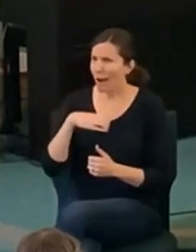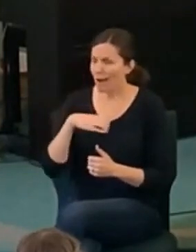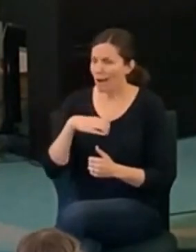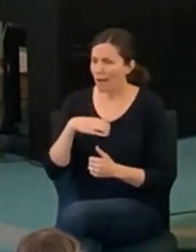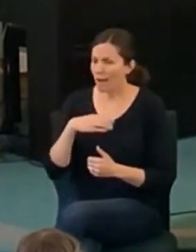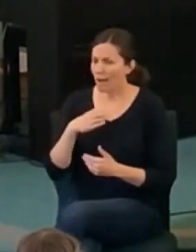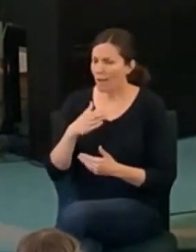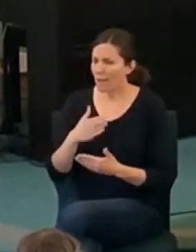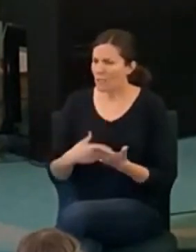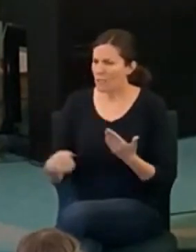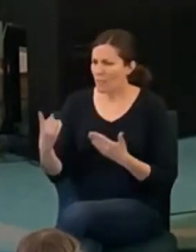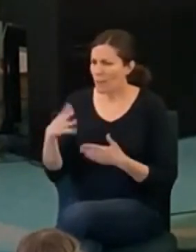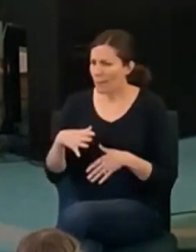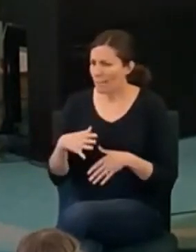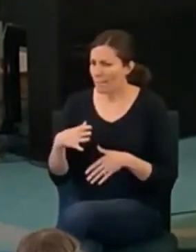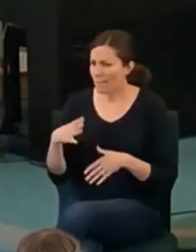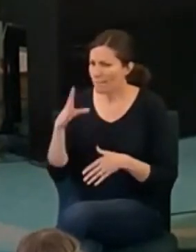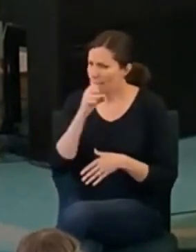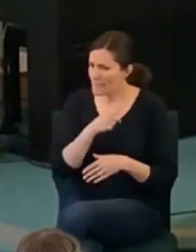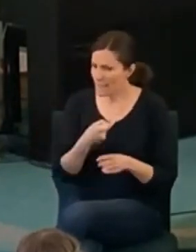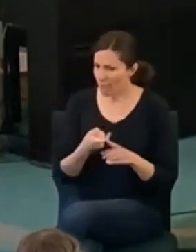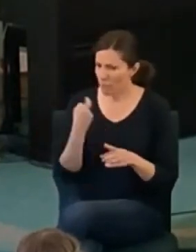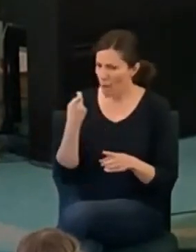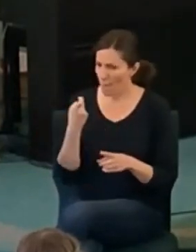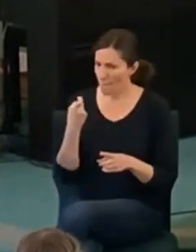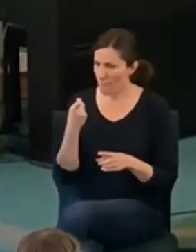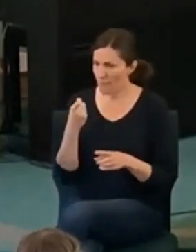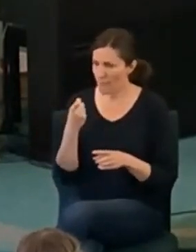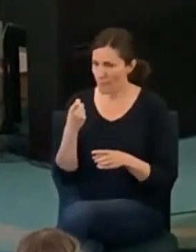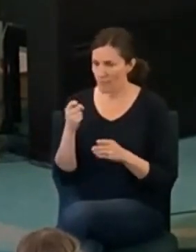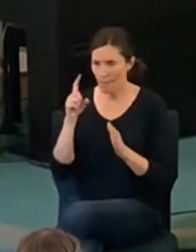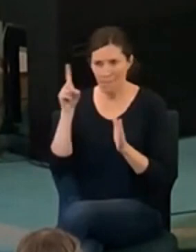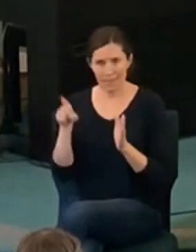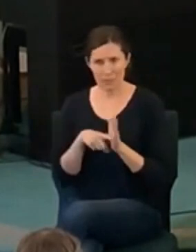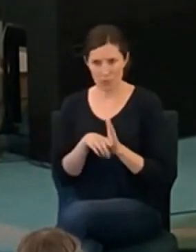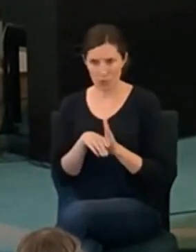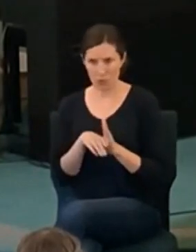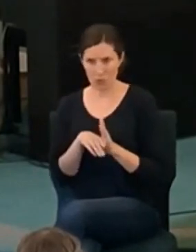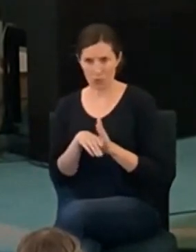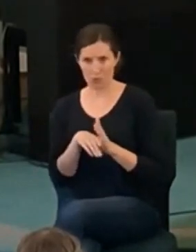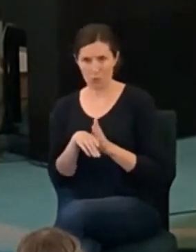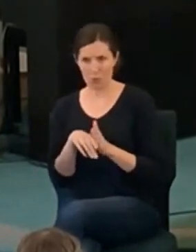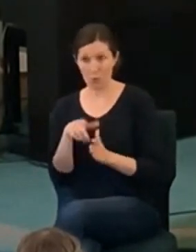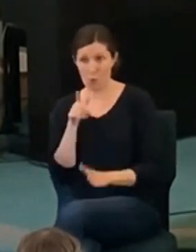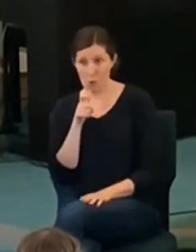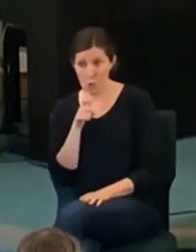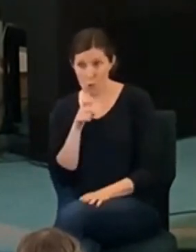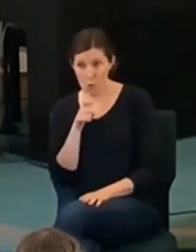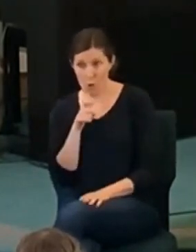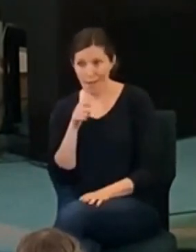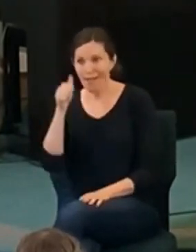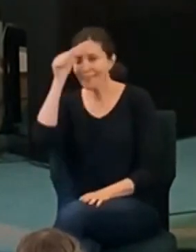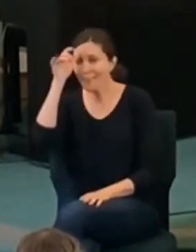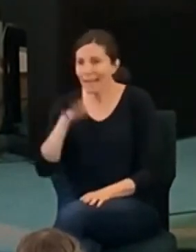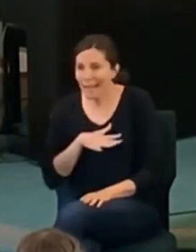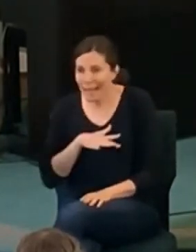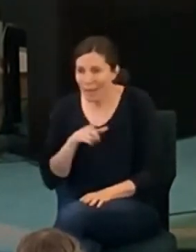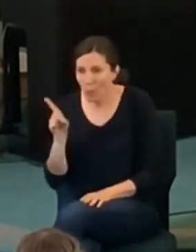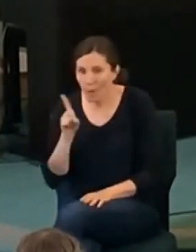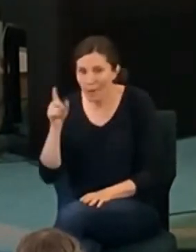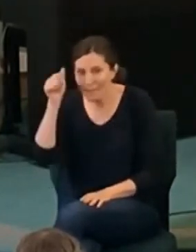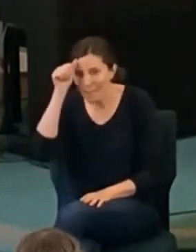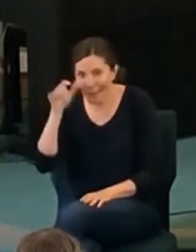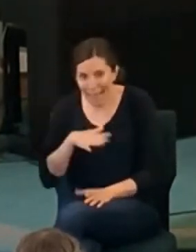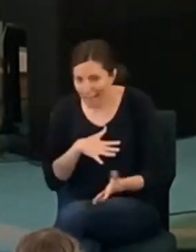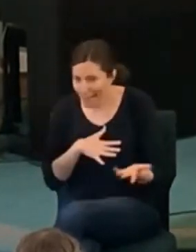decided to interrupt stuff going on at the temple, and they're bringing an accusation to the temple, which seems a little weird. That's not the normal